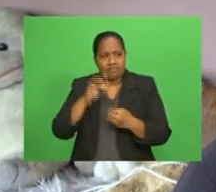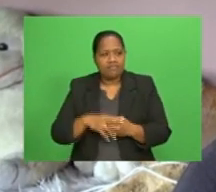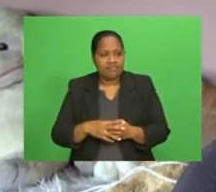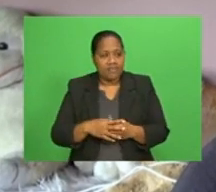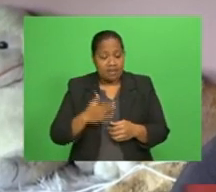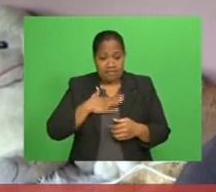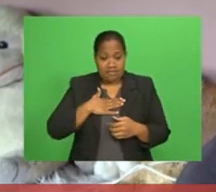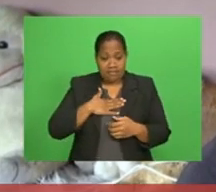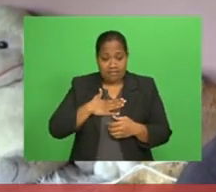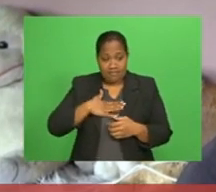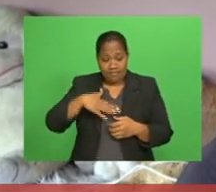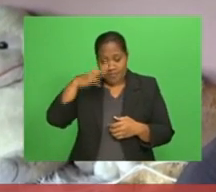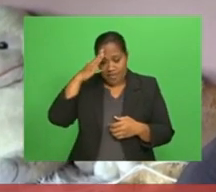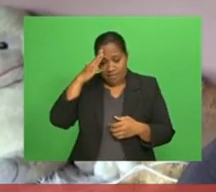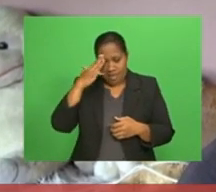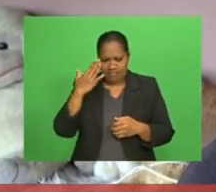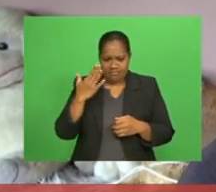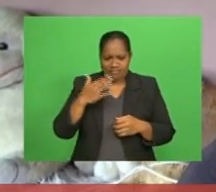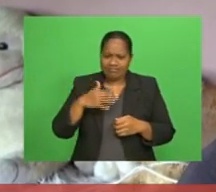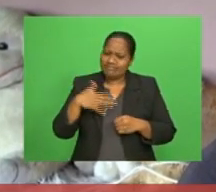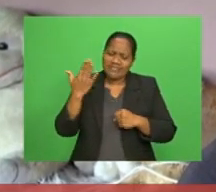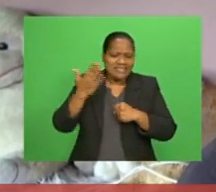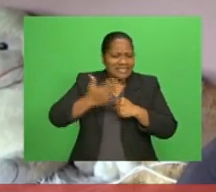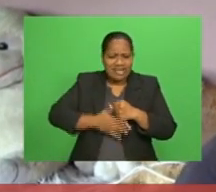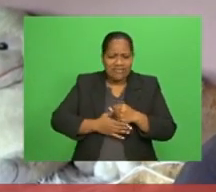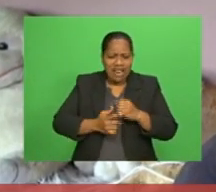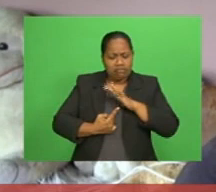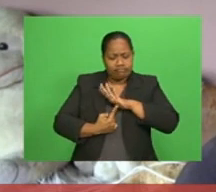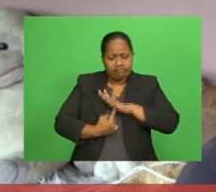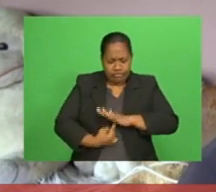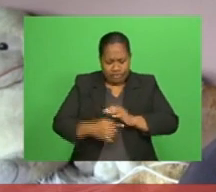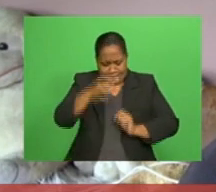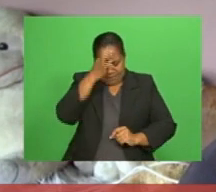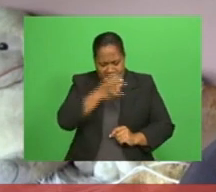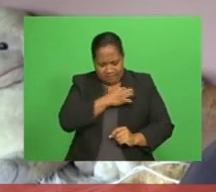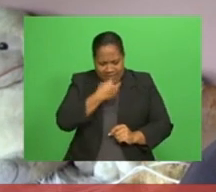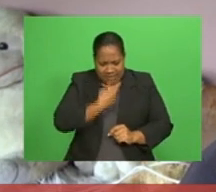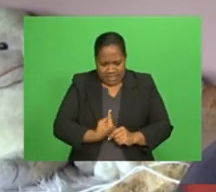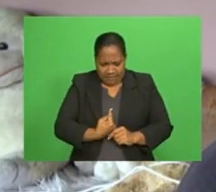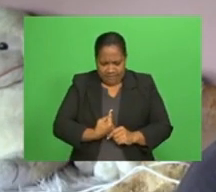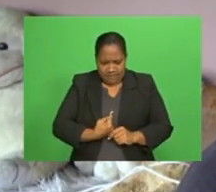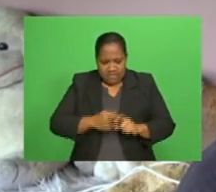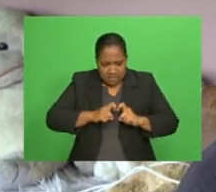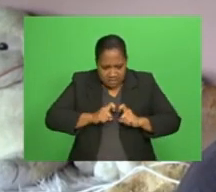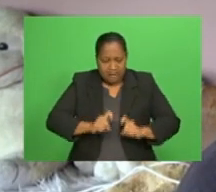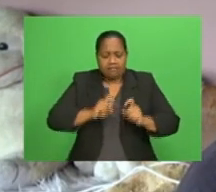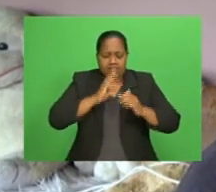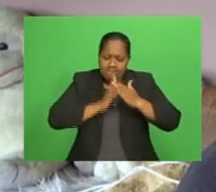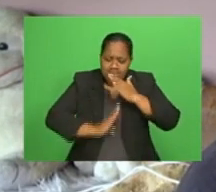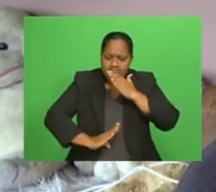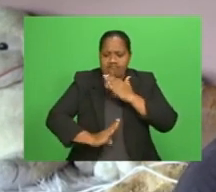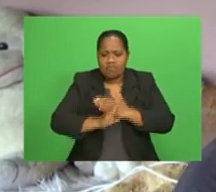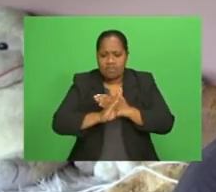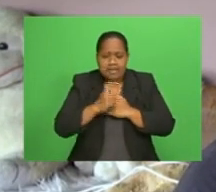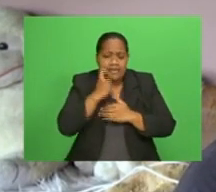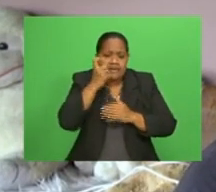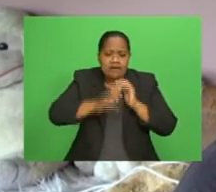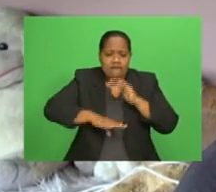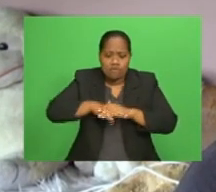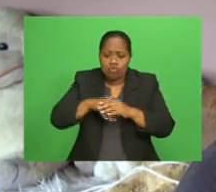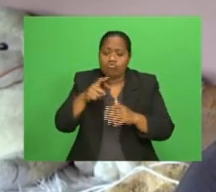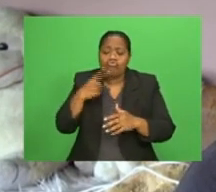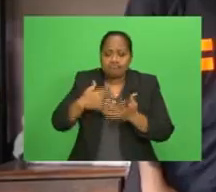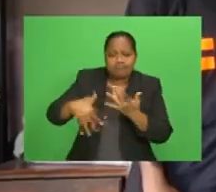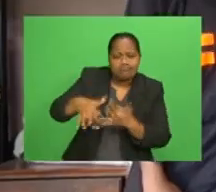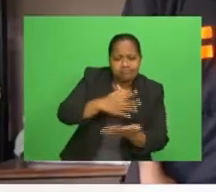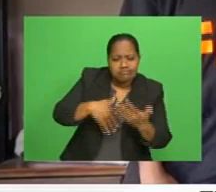My daughter, never be disheartened, believe in yourself and stay humble. Be careful who you socialize with, and above all, always pray and read the